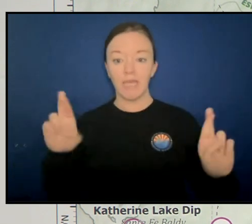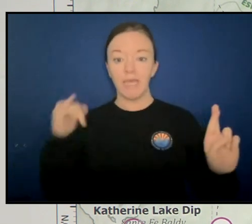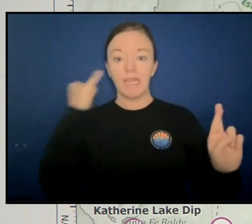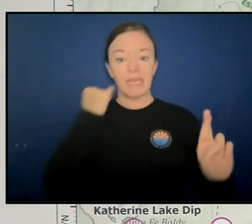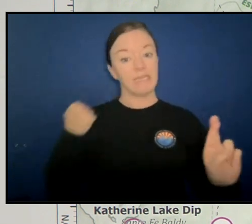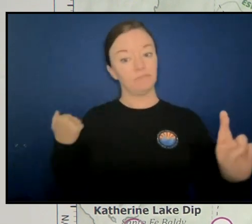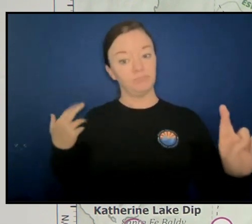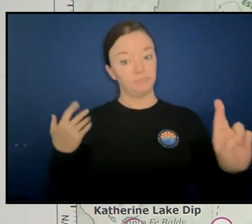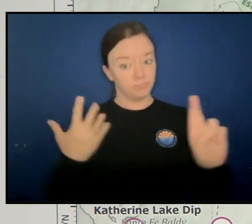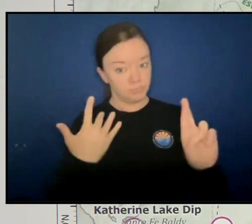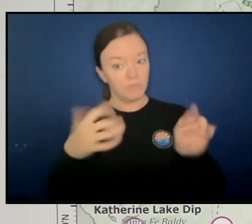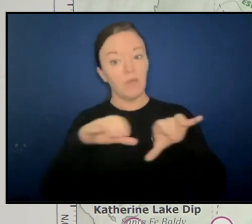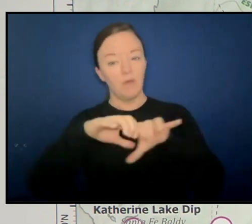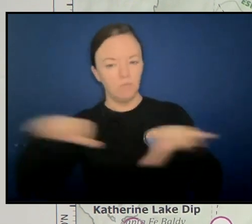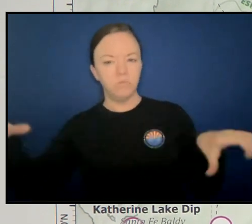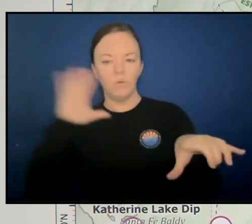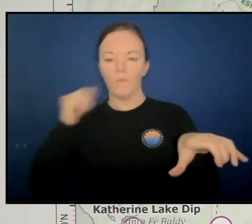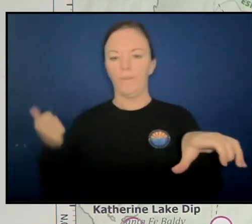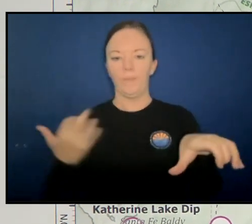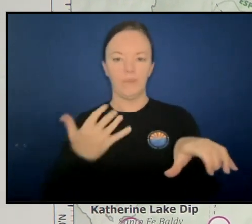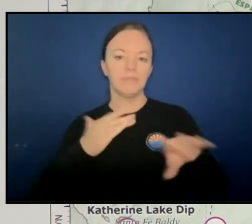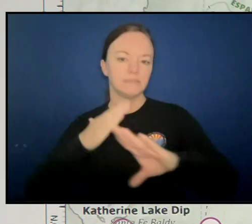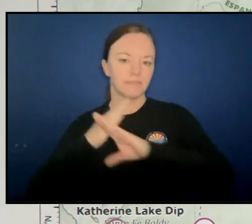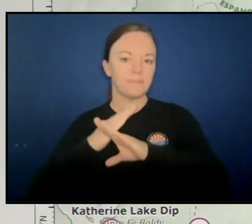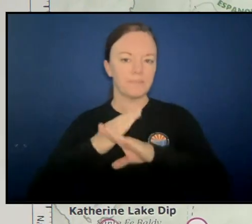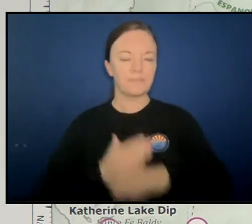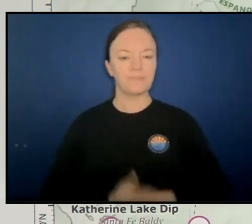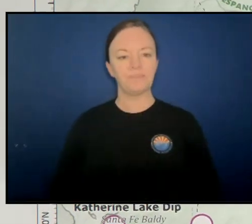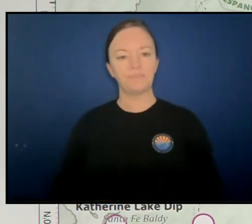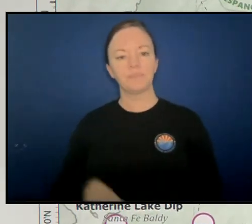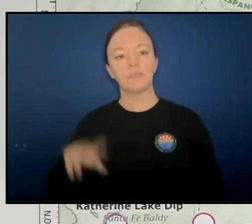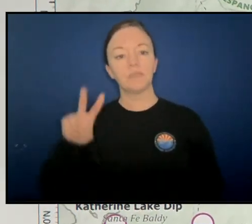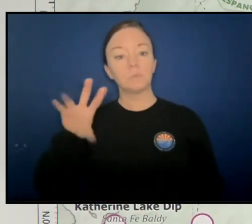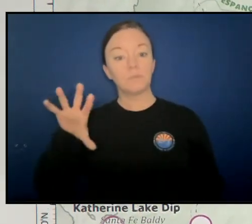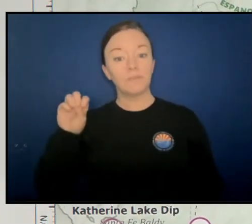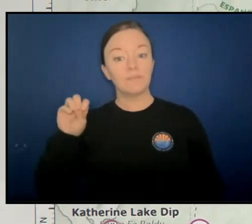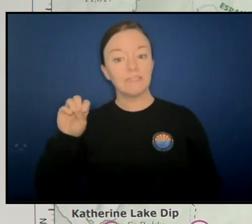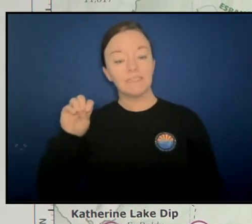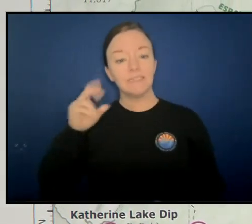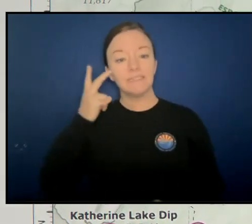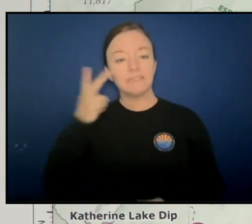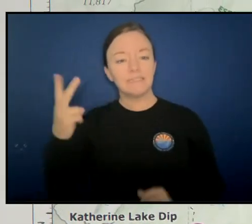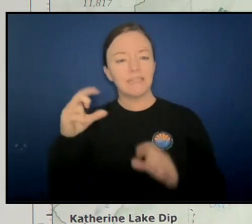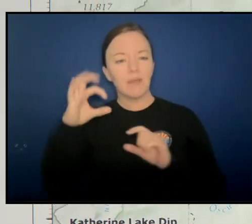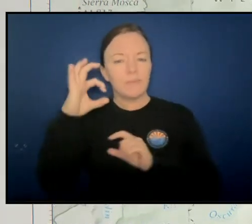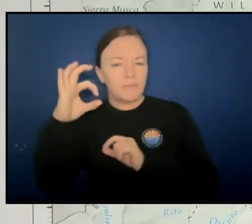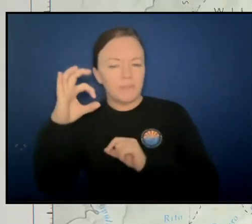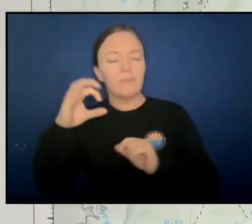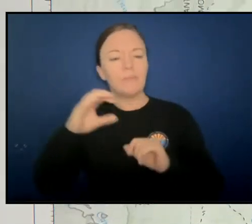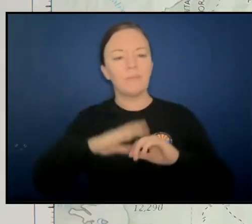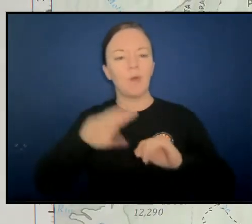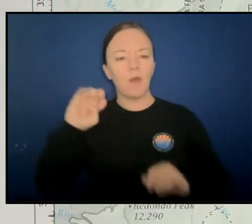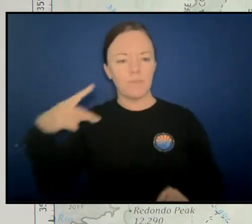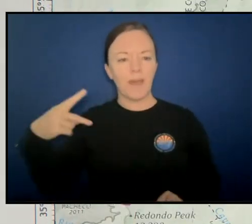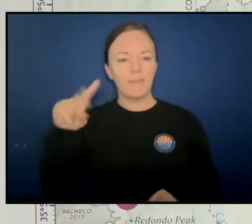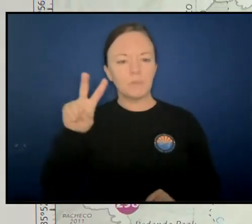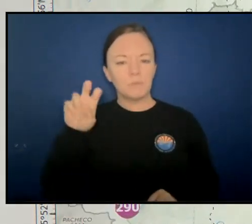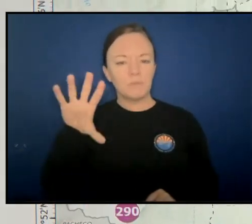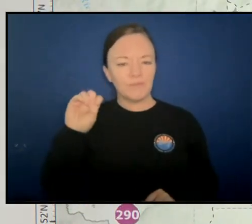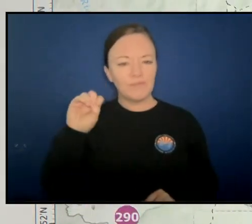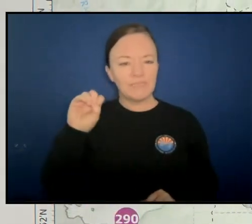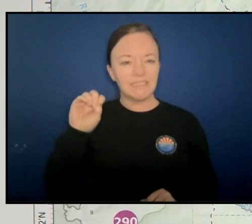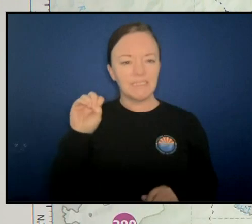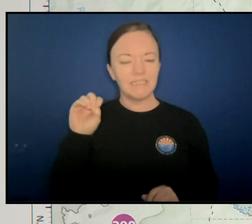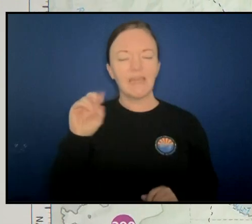area. This 250 on the map here, where you can see that, it probably can't zoom in that close, but here where my finger is